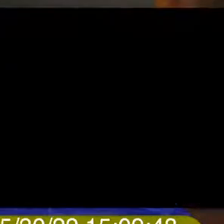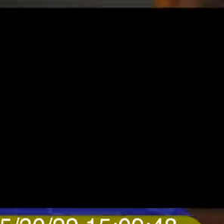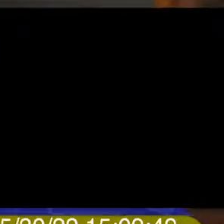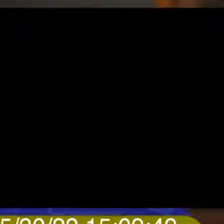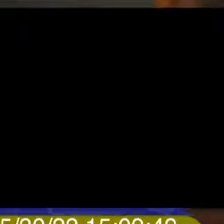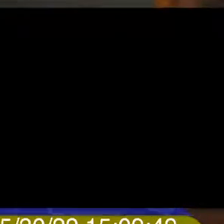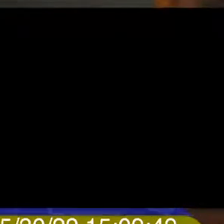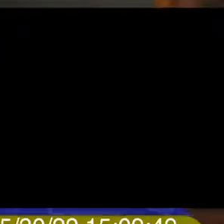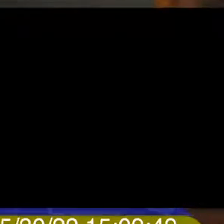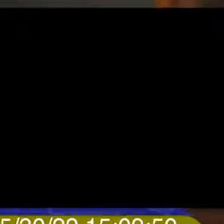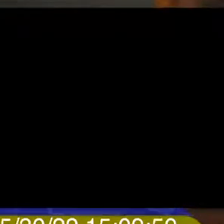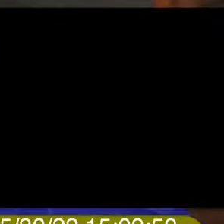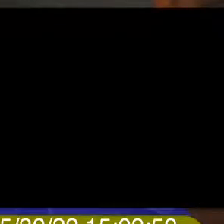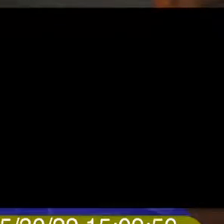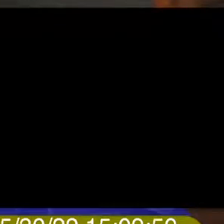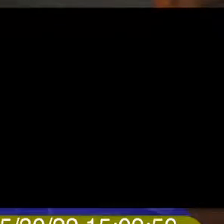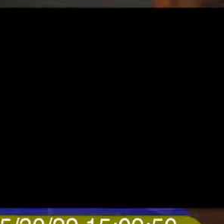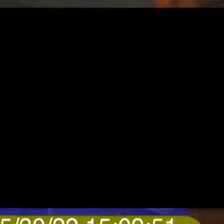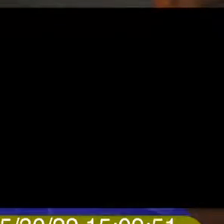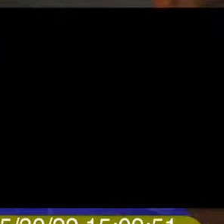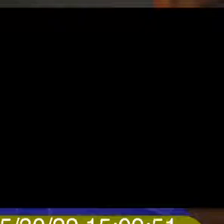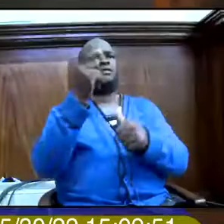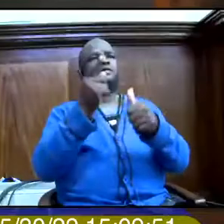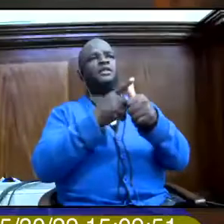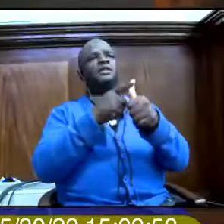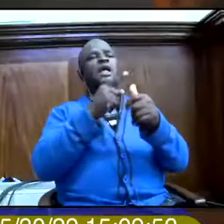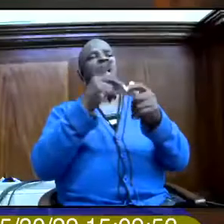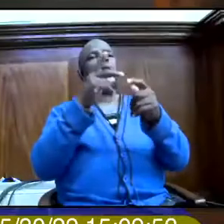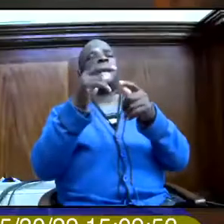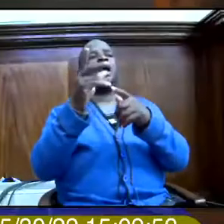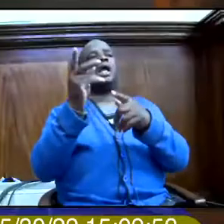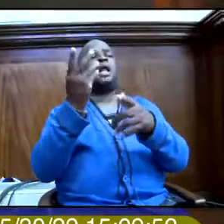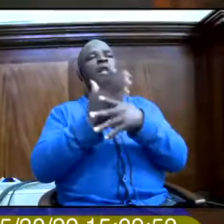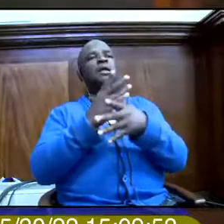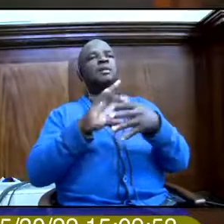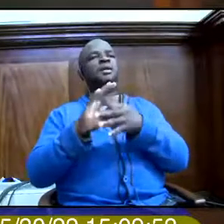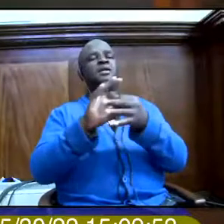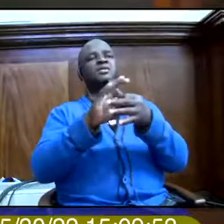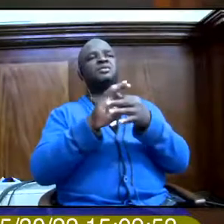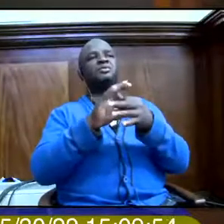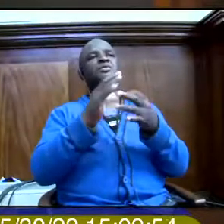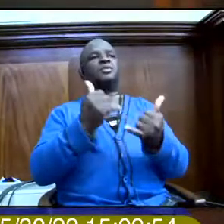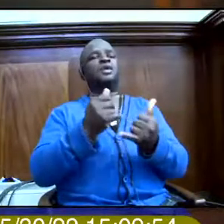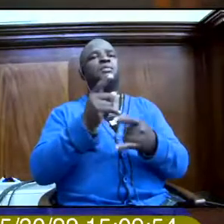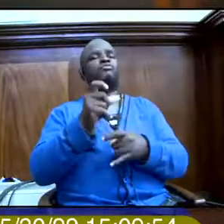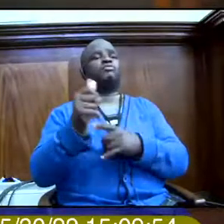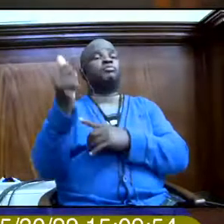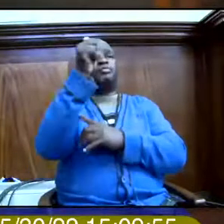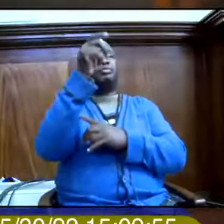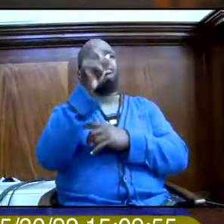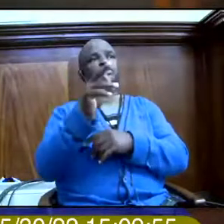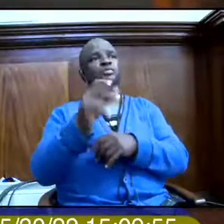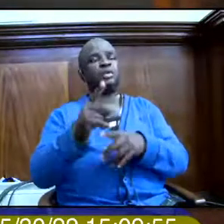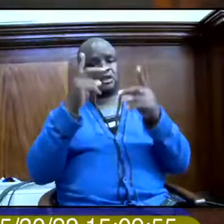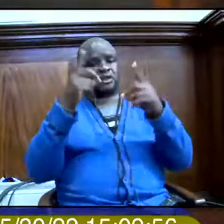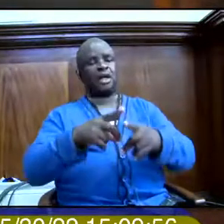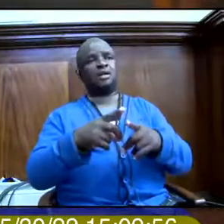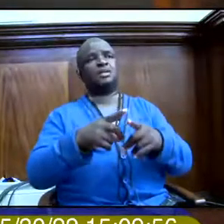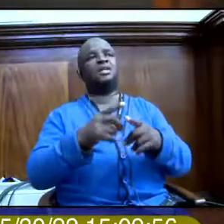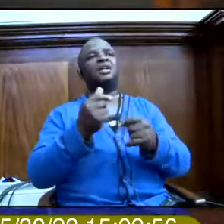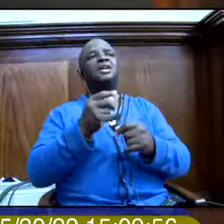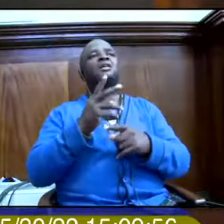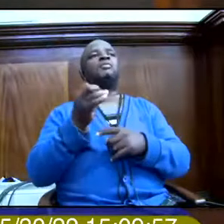developments the register of labor relations has taken upon himself to enforce balloting by calling